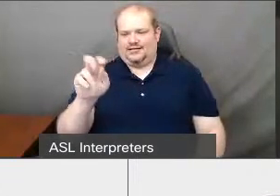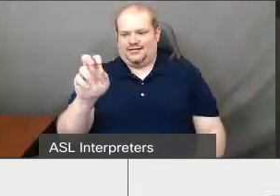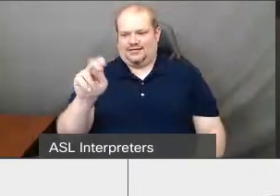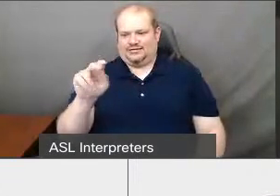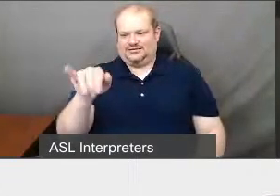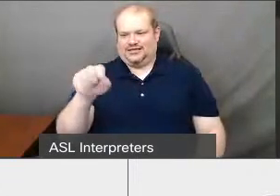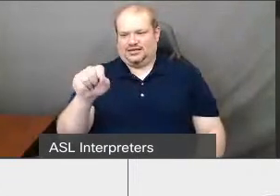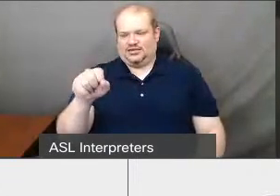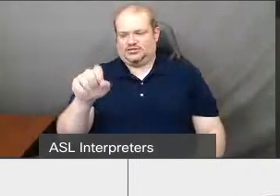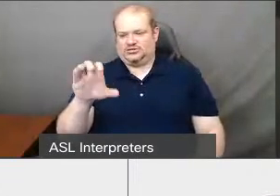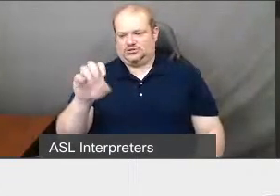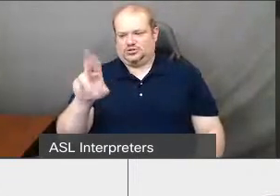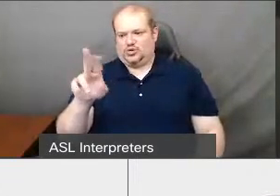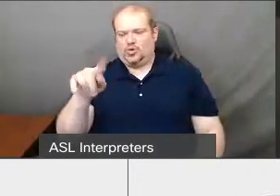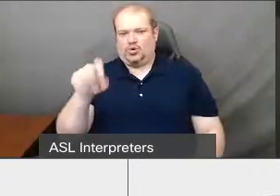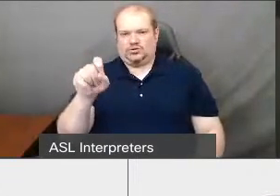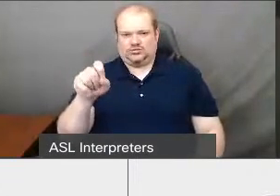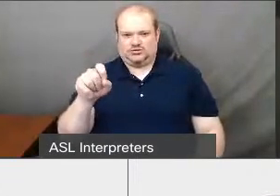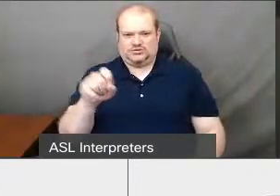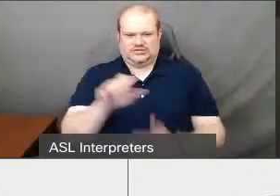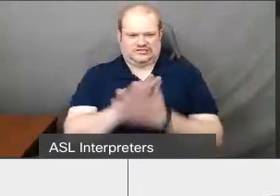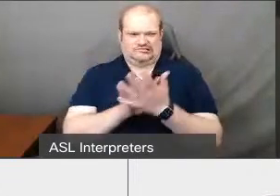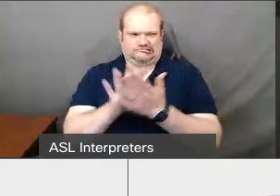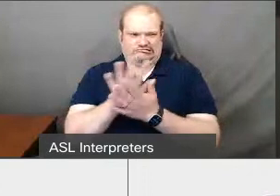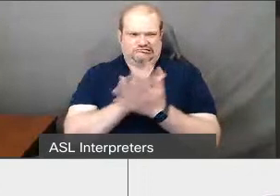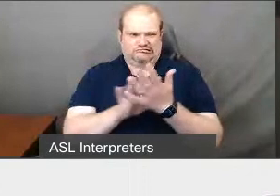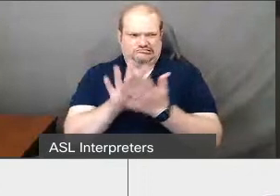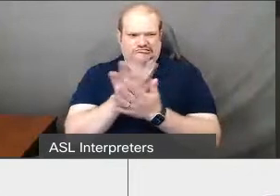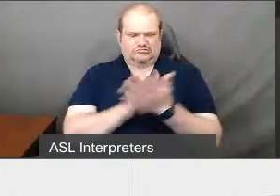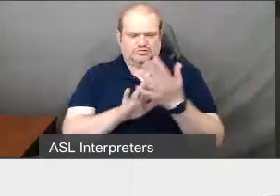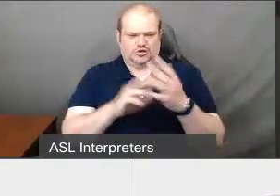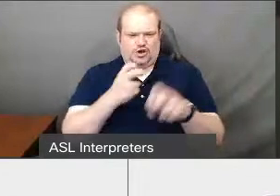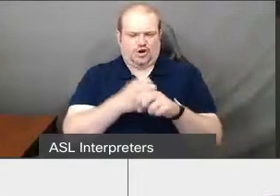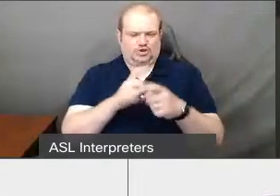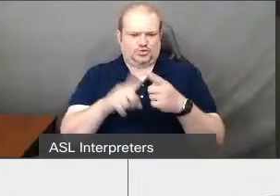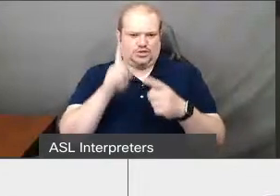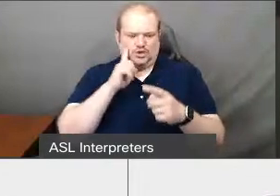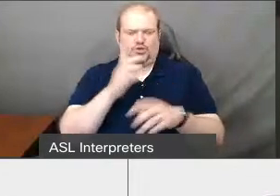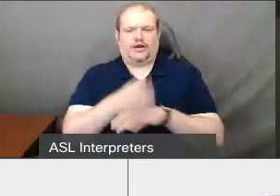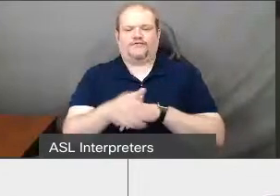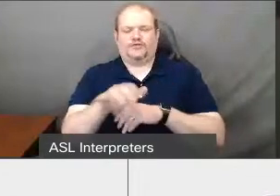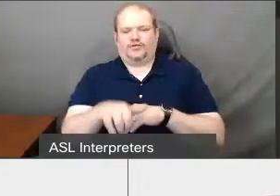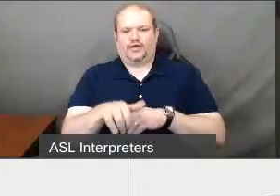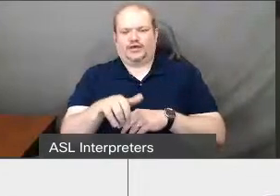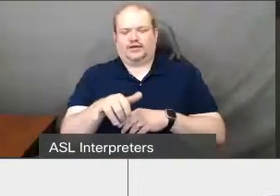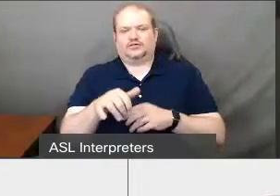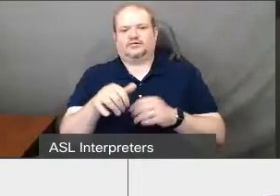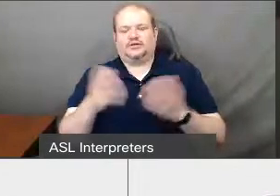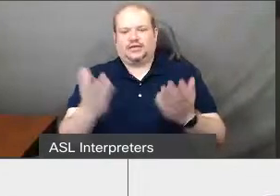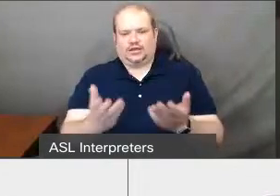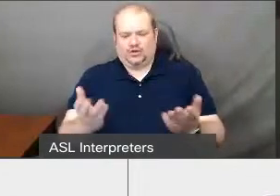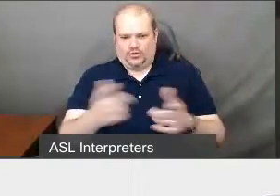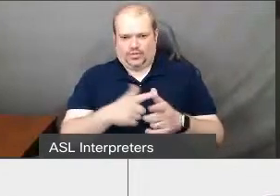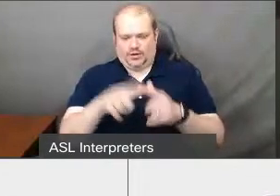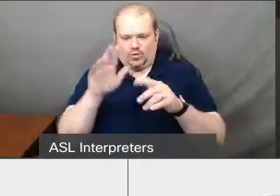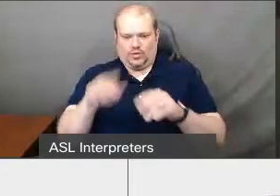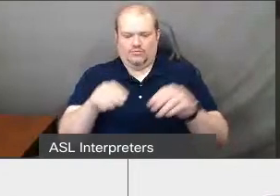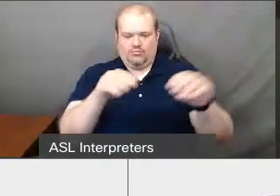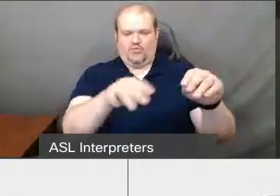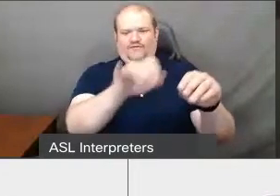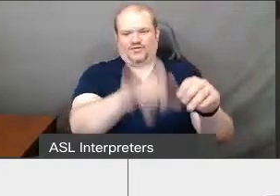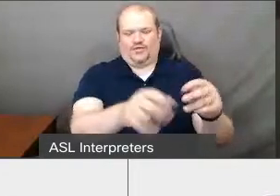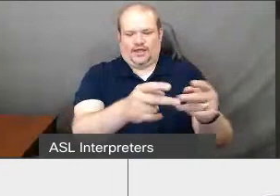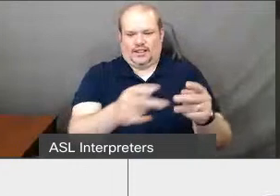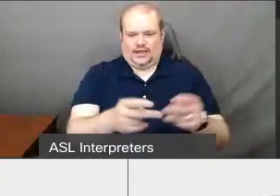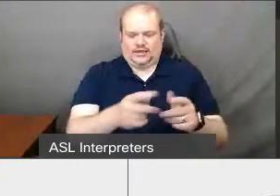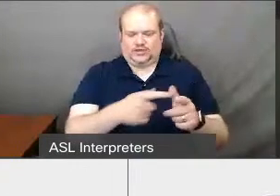So the setup will be over there. That's where we'll be after our tenure here. We will go to that location